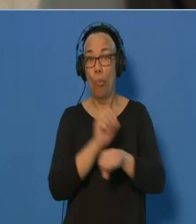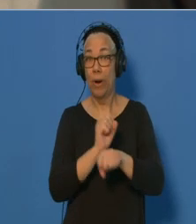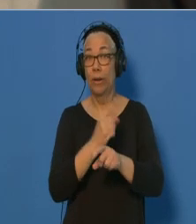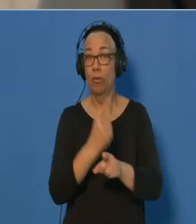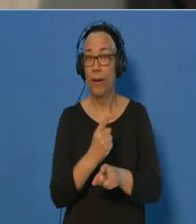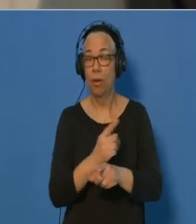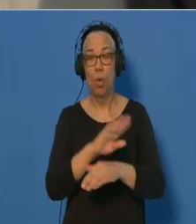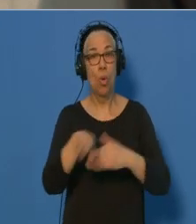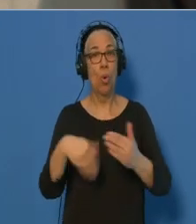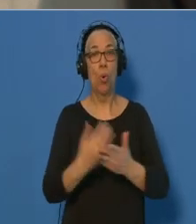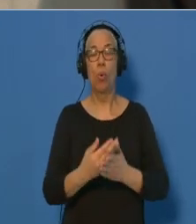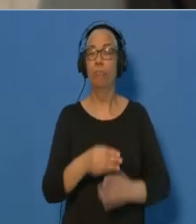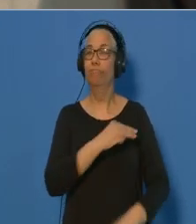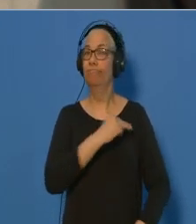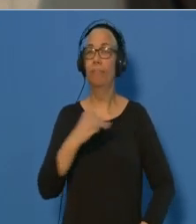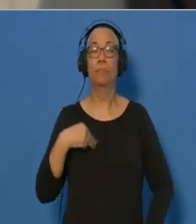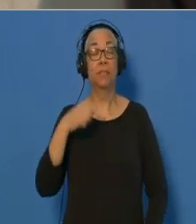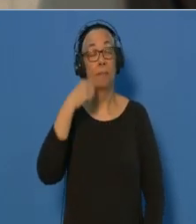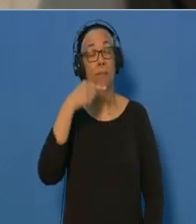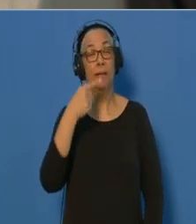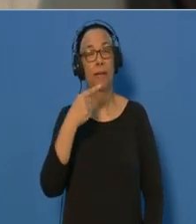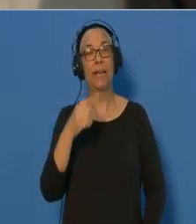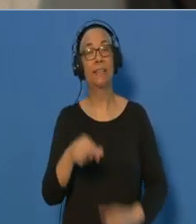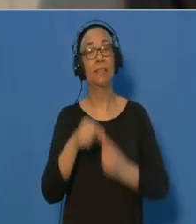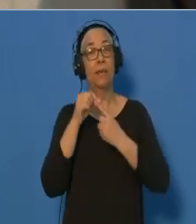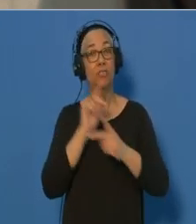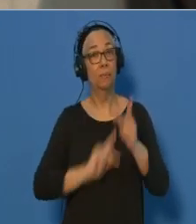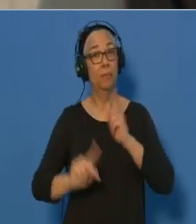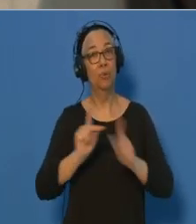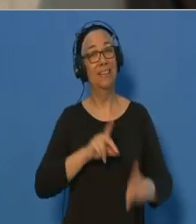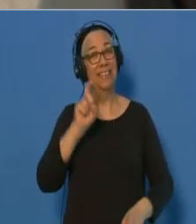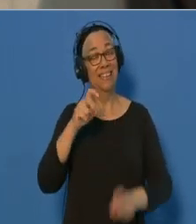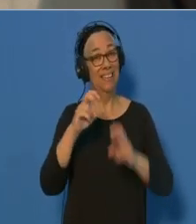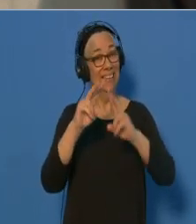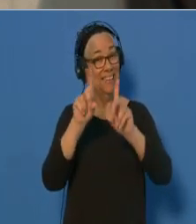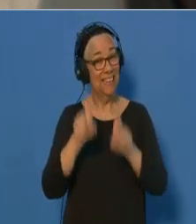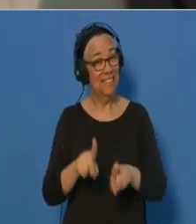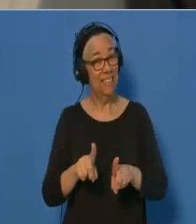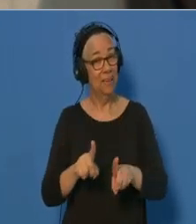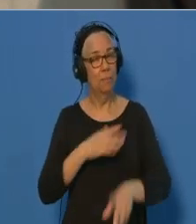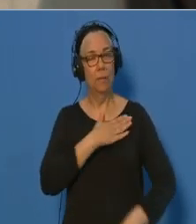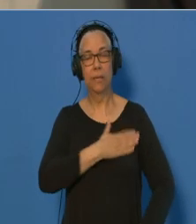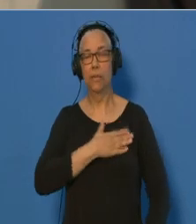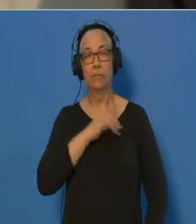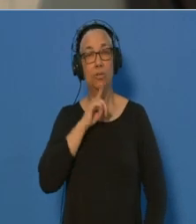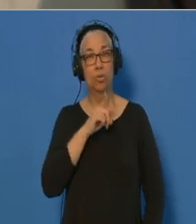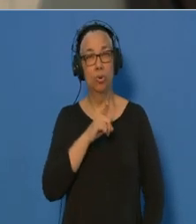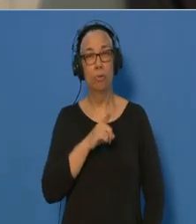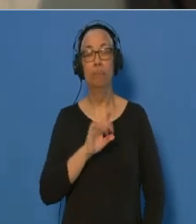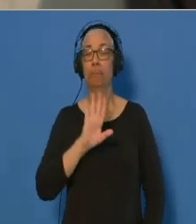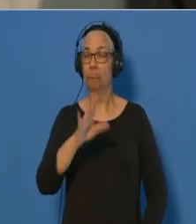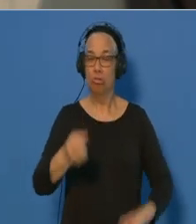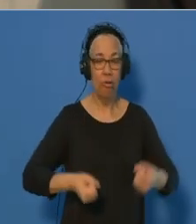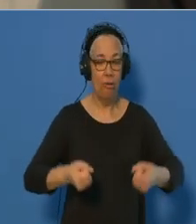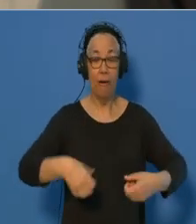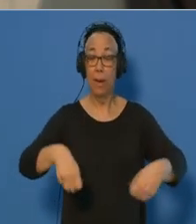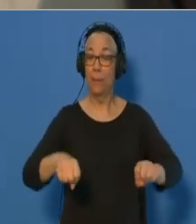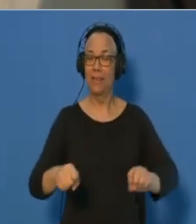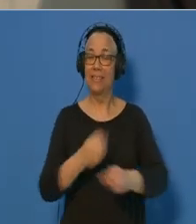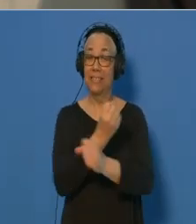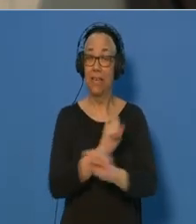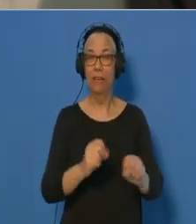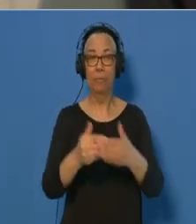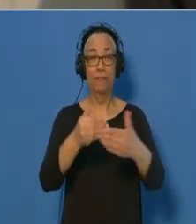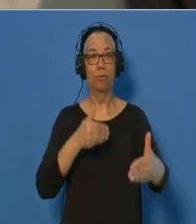especially those owners of vehicles to be tested, are urged to ensure their vehicles are safe to drive before traveling on the public